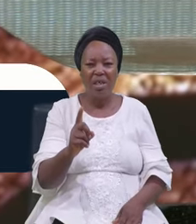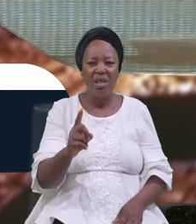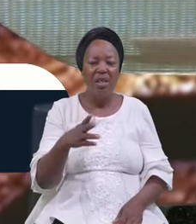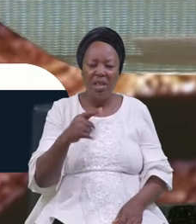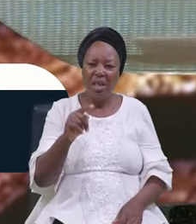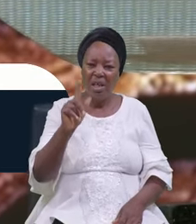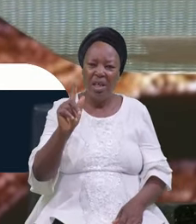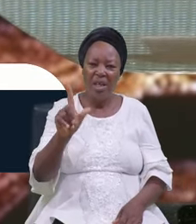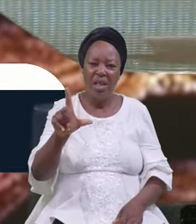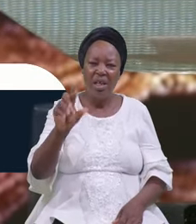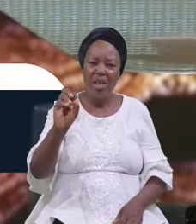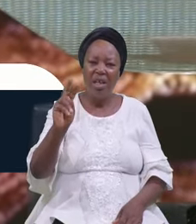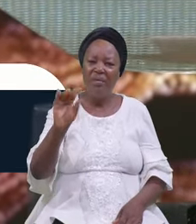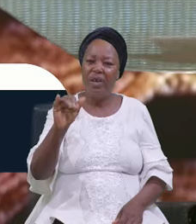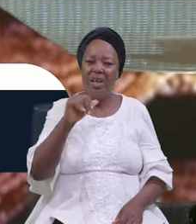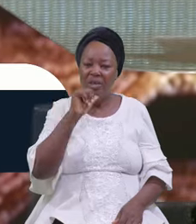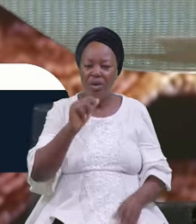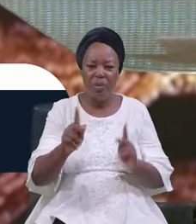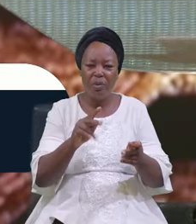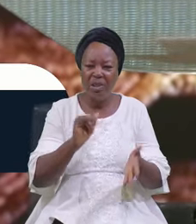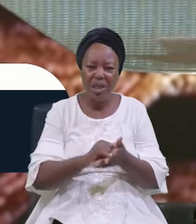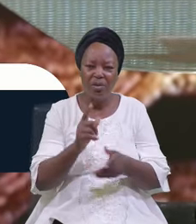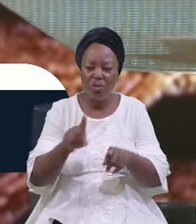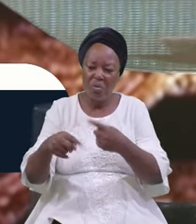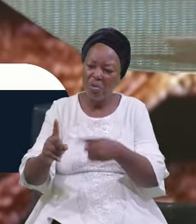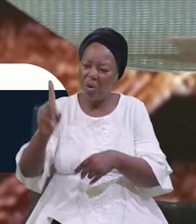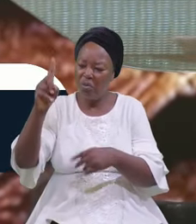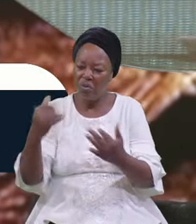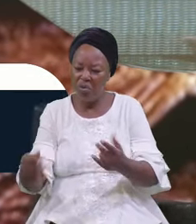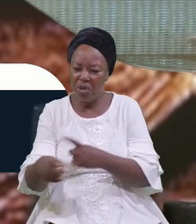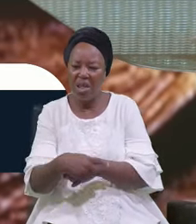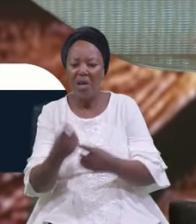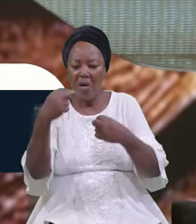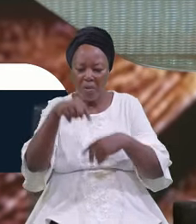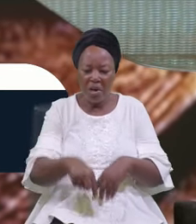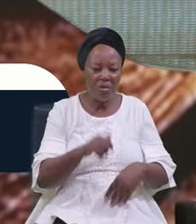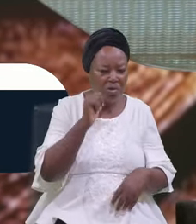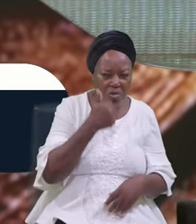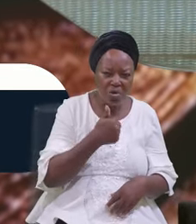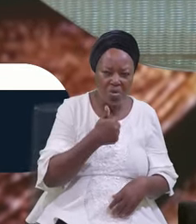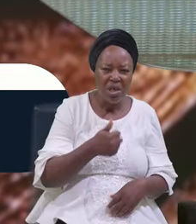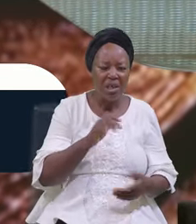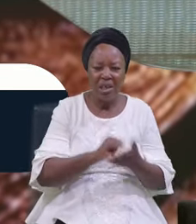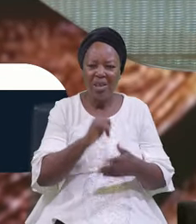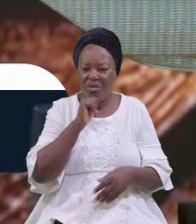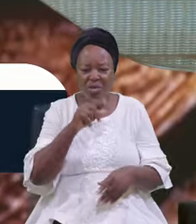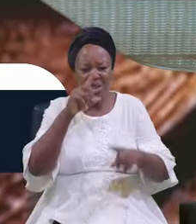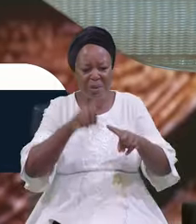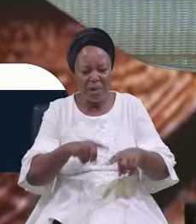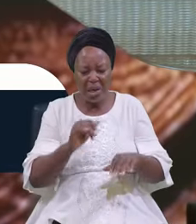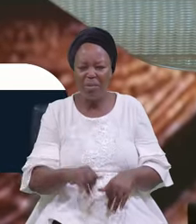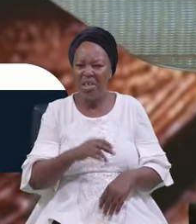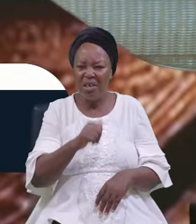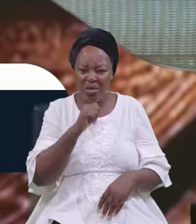Levites were not people that are up and down, undependable, unstable,